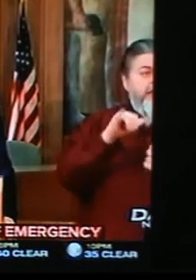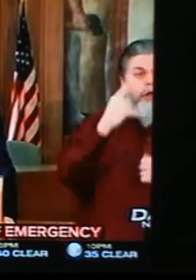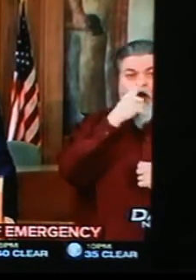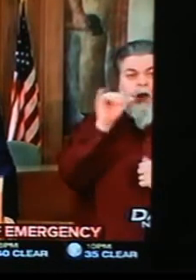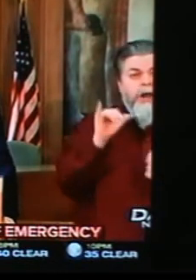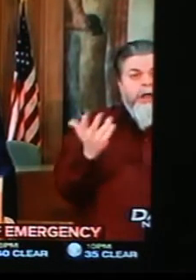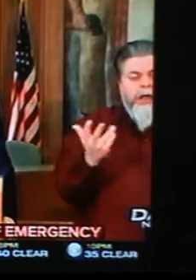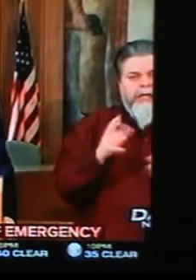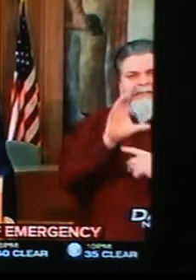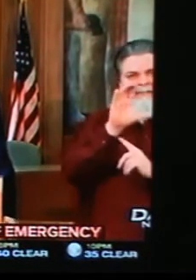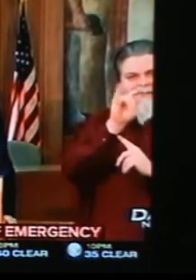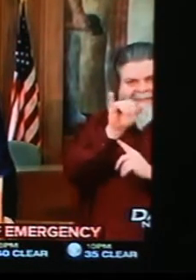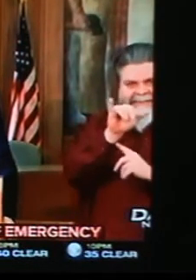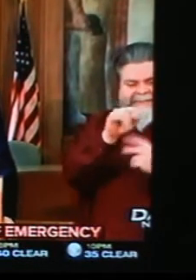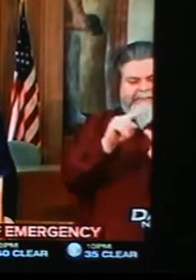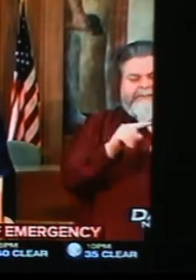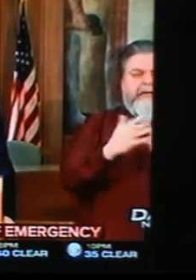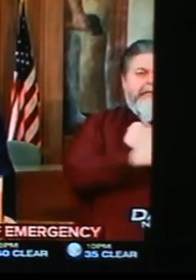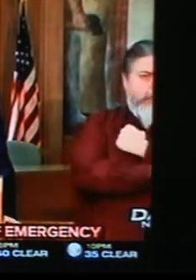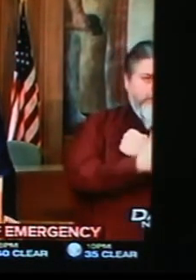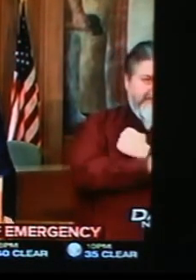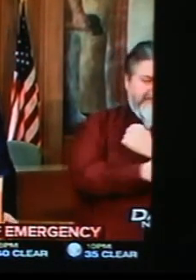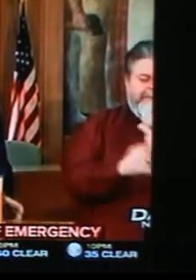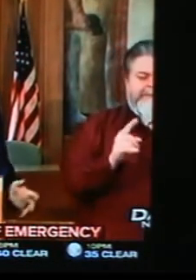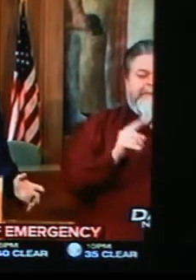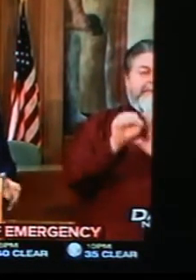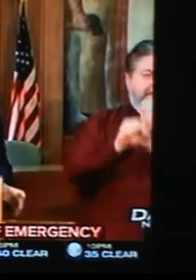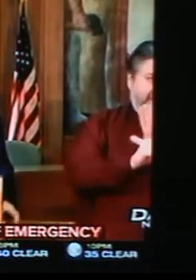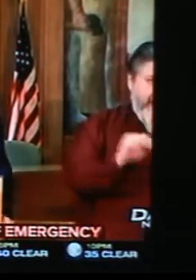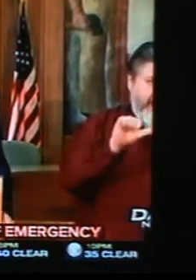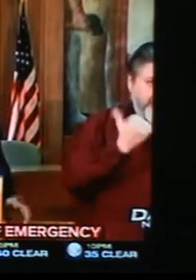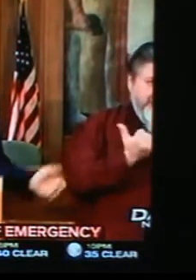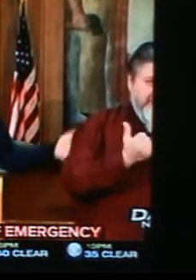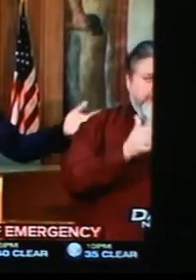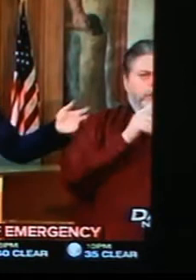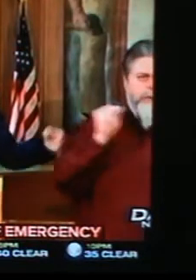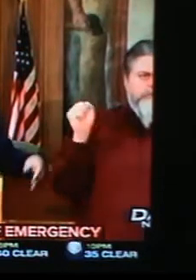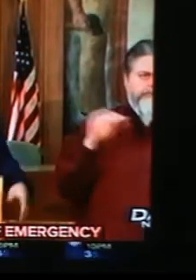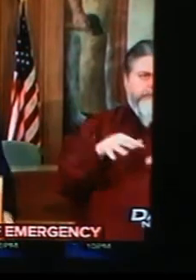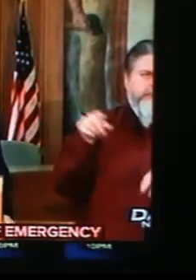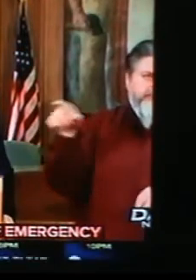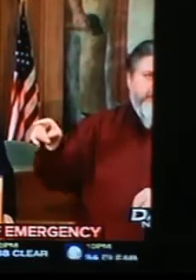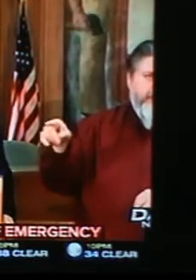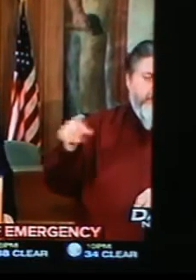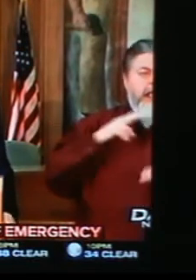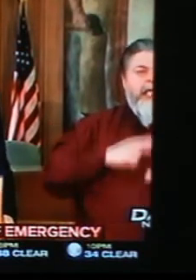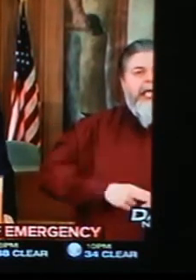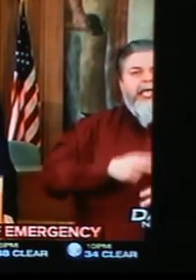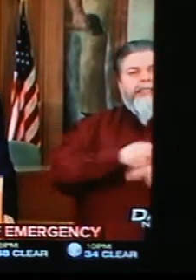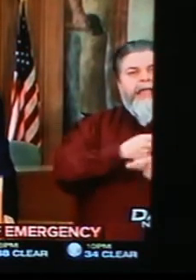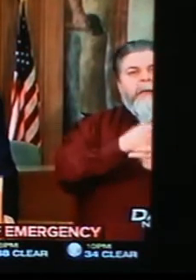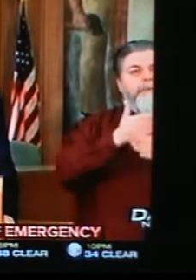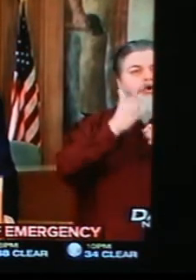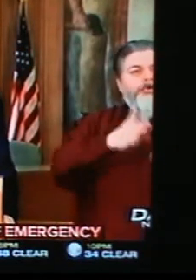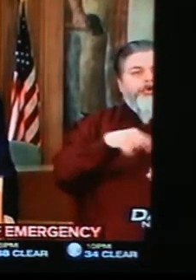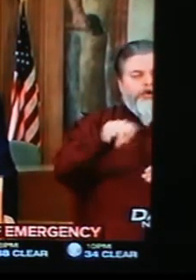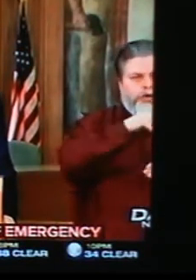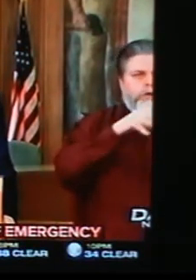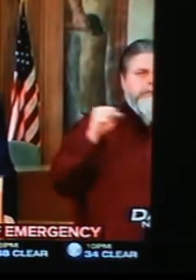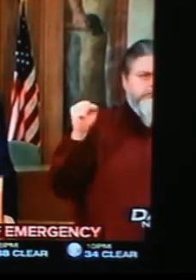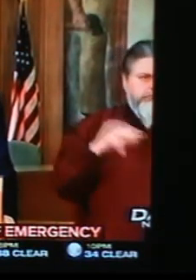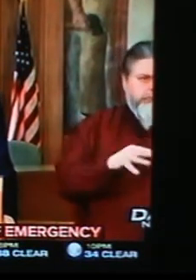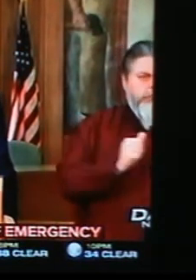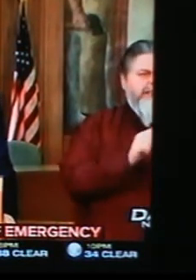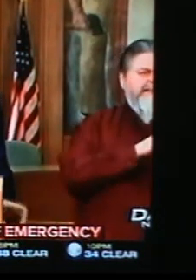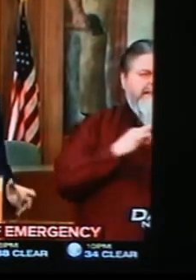looks is there's city, county, state agencies in there. We're going to have our healthcare partners that will have